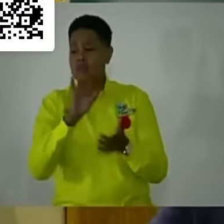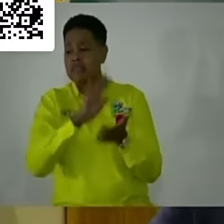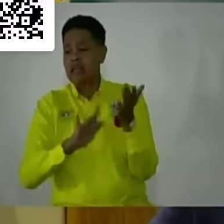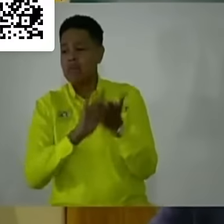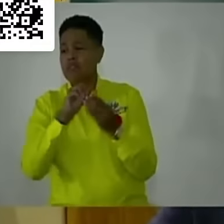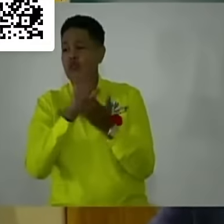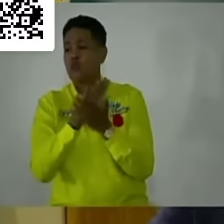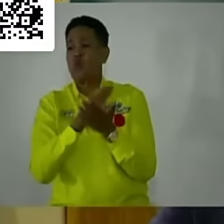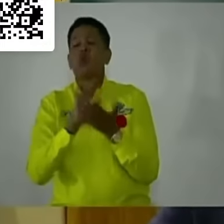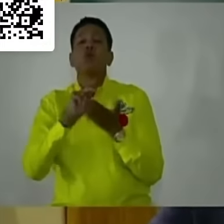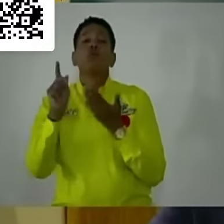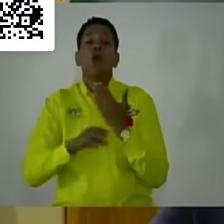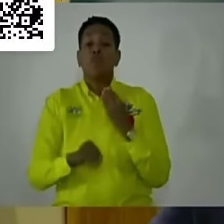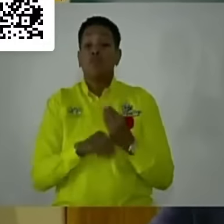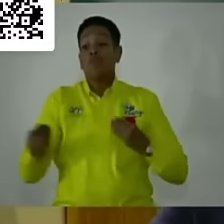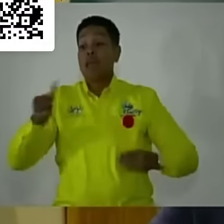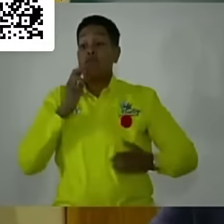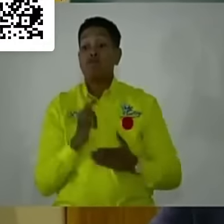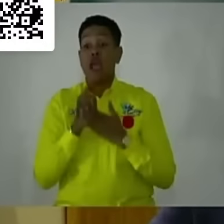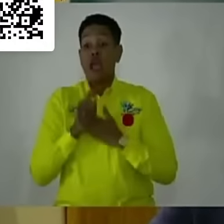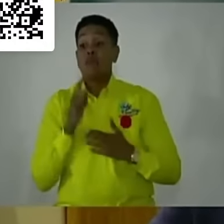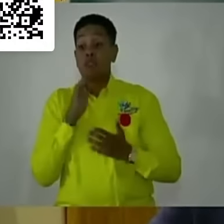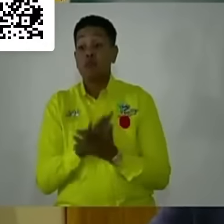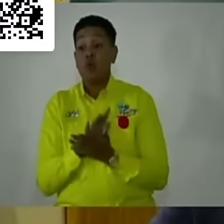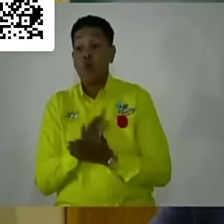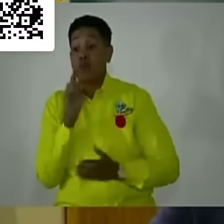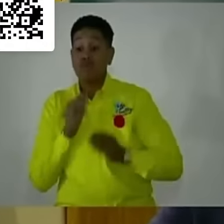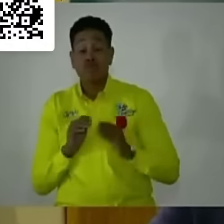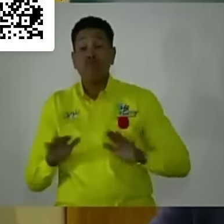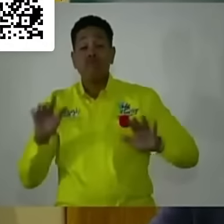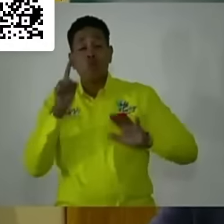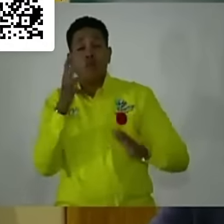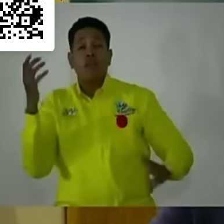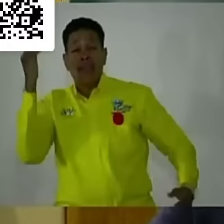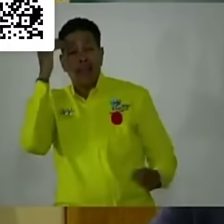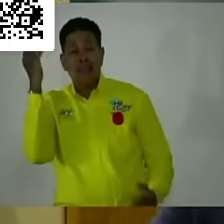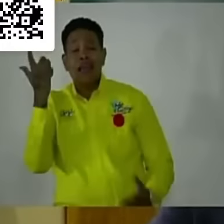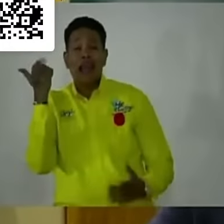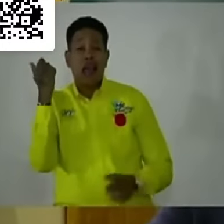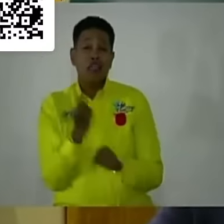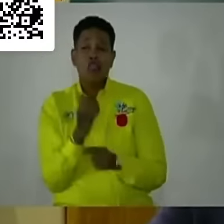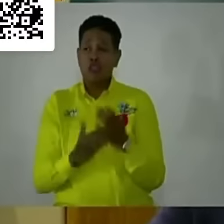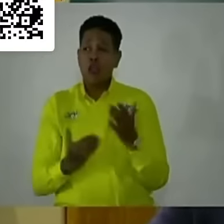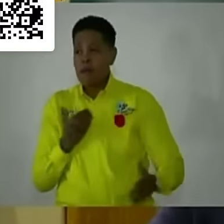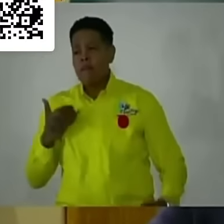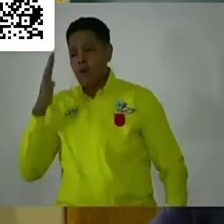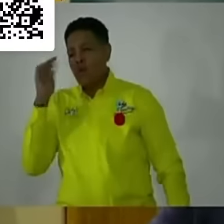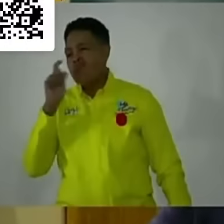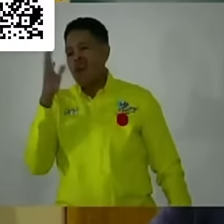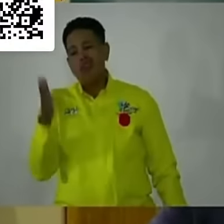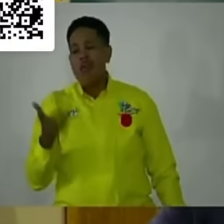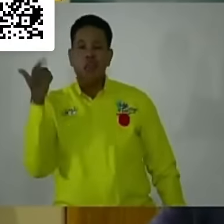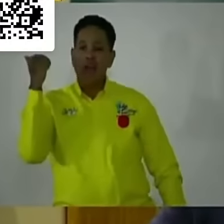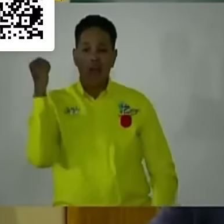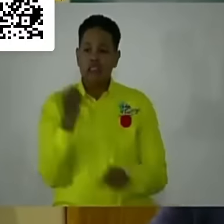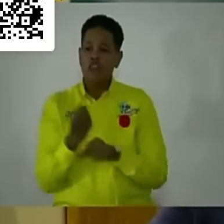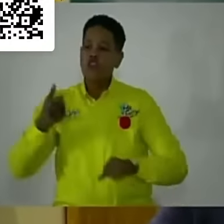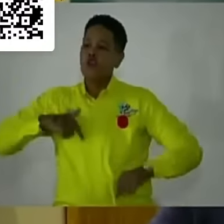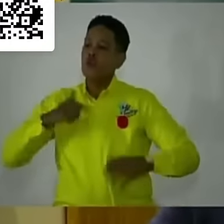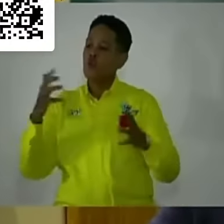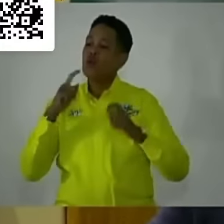schools programs. They have rehabilitated schools. One thing that I said last year, and some of the members would not be here, we want